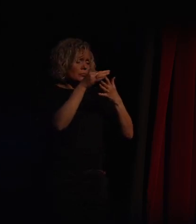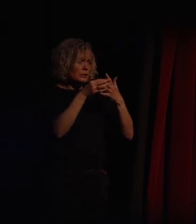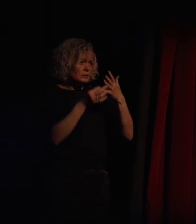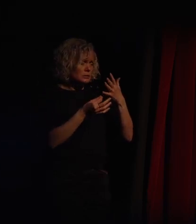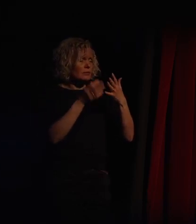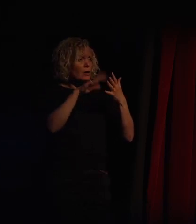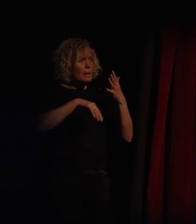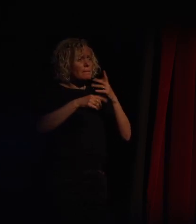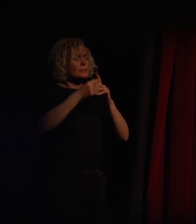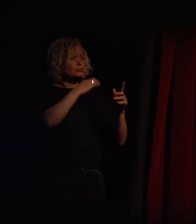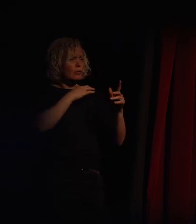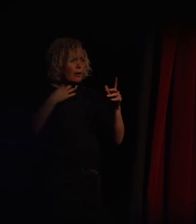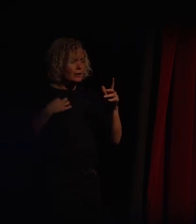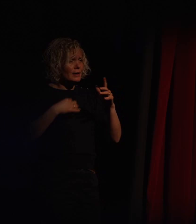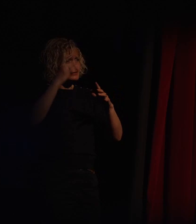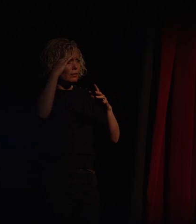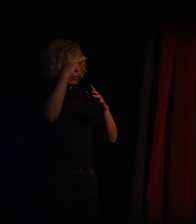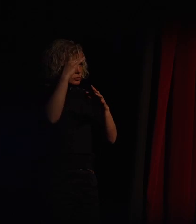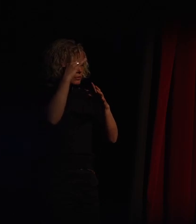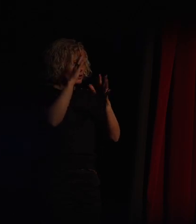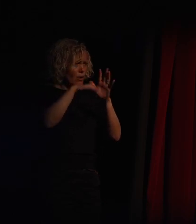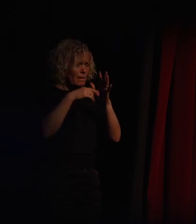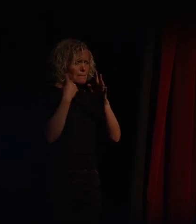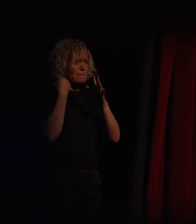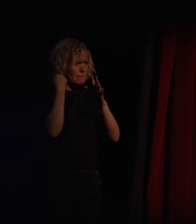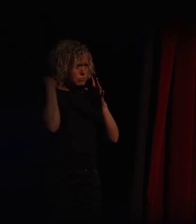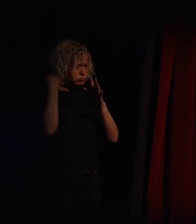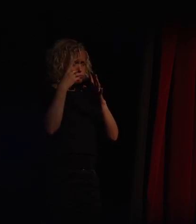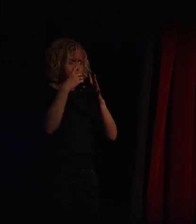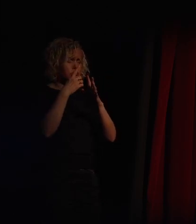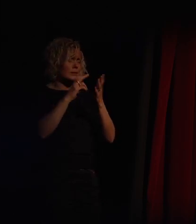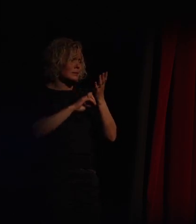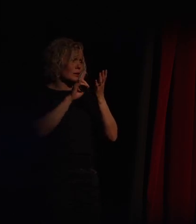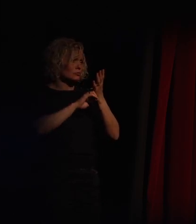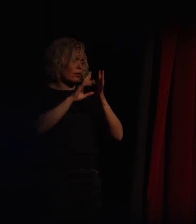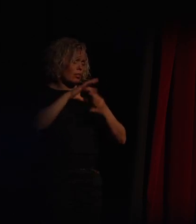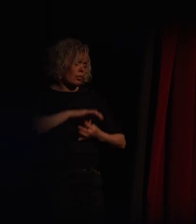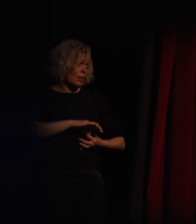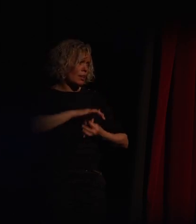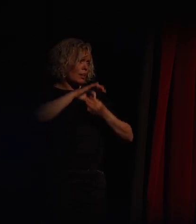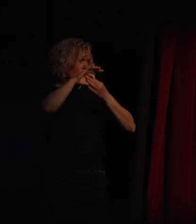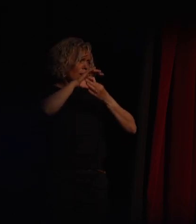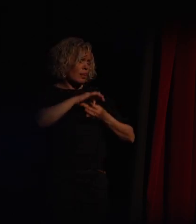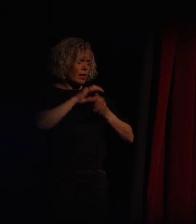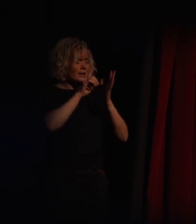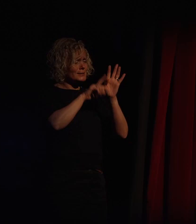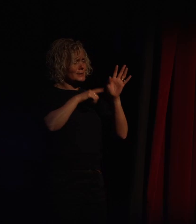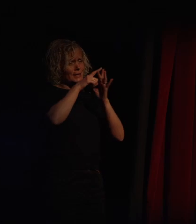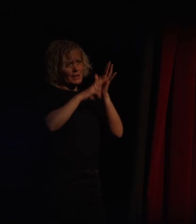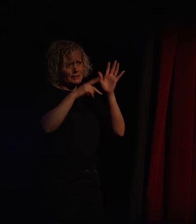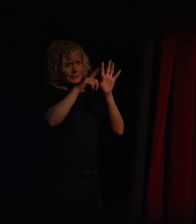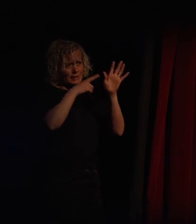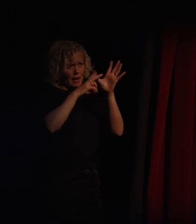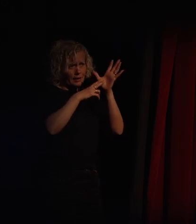Taoism, an ancient Chinese philosophy which stresses a natural balance between two opposing forces, called yin and